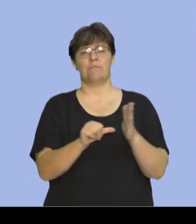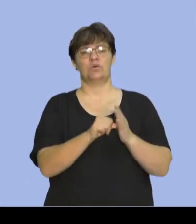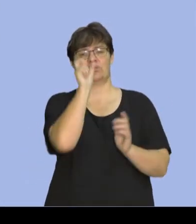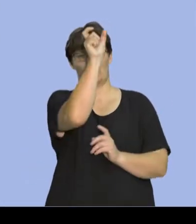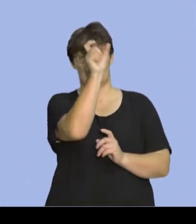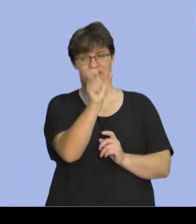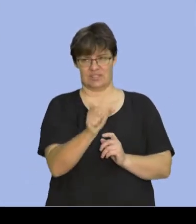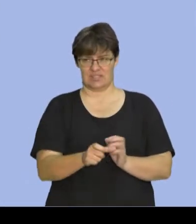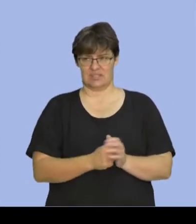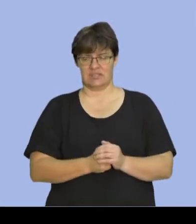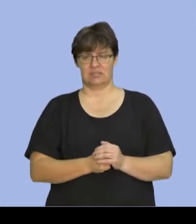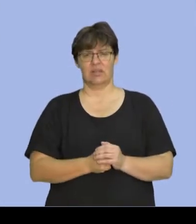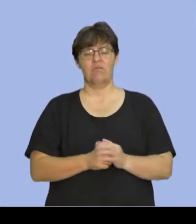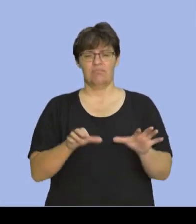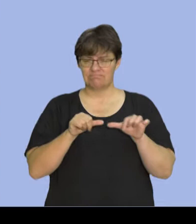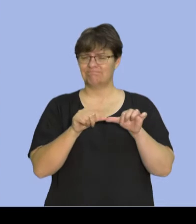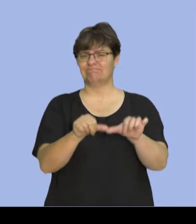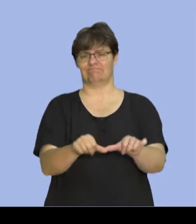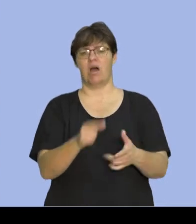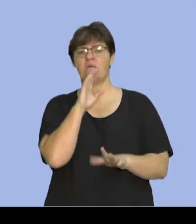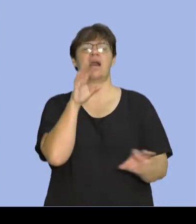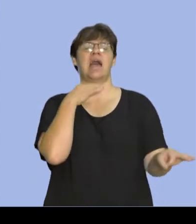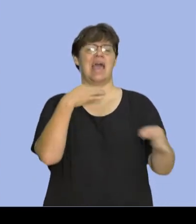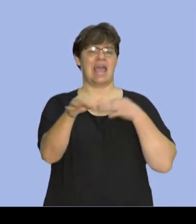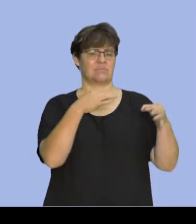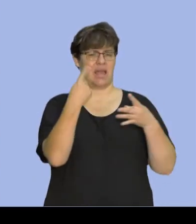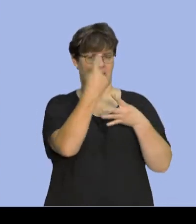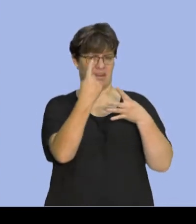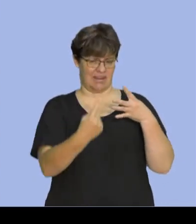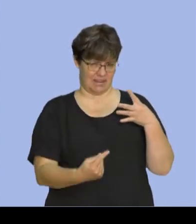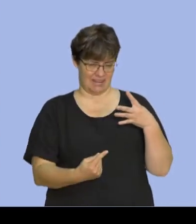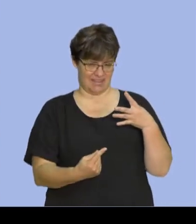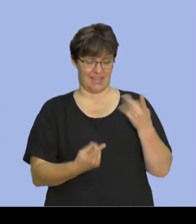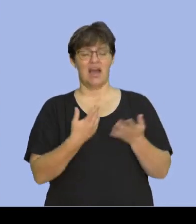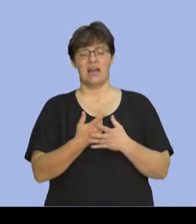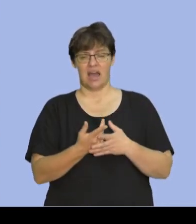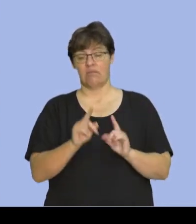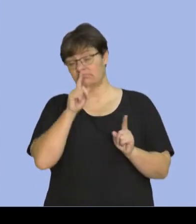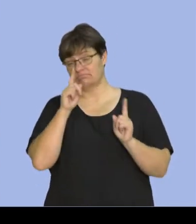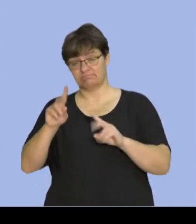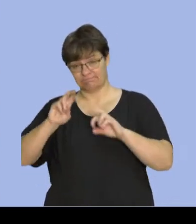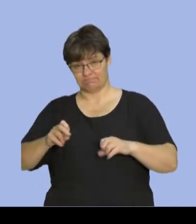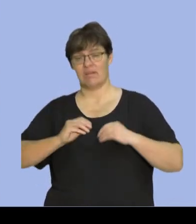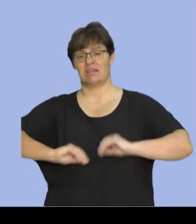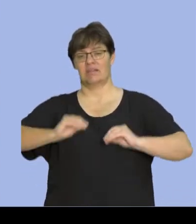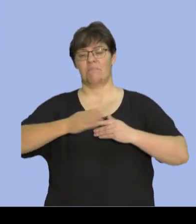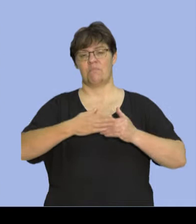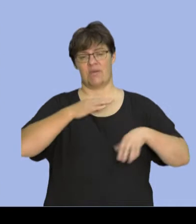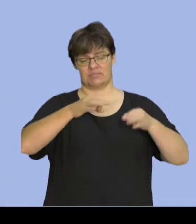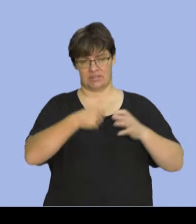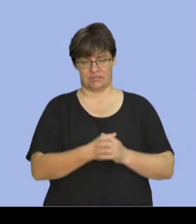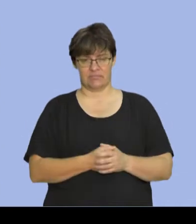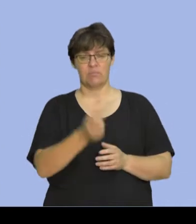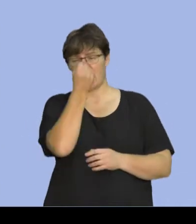keywords, and I'll go through this and I'll try and explain some of these now and then as we get into the lesson. So we